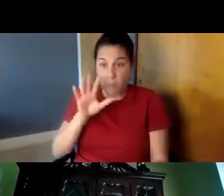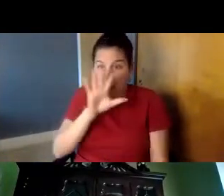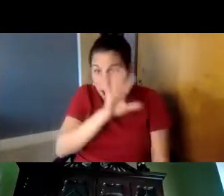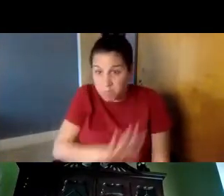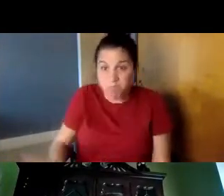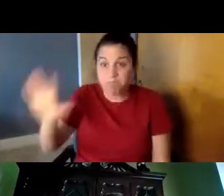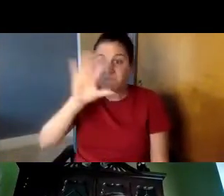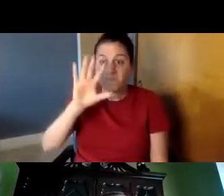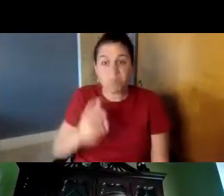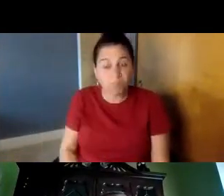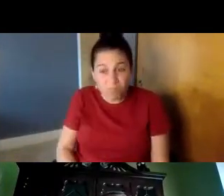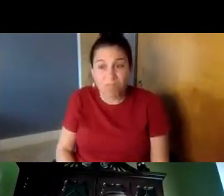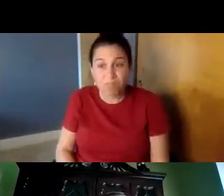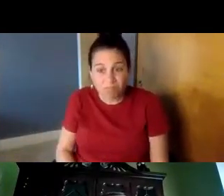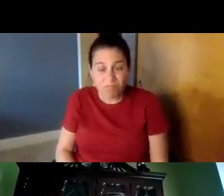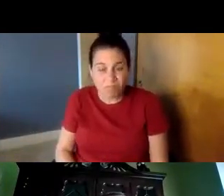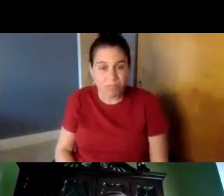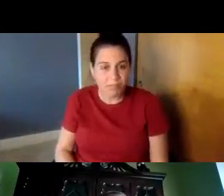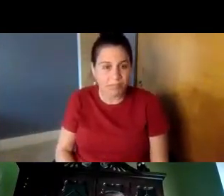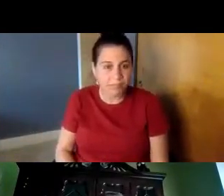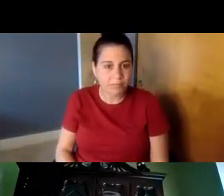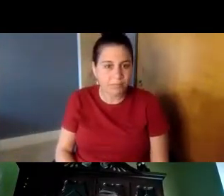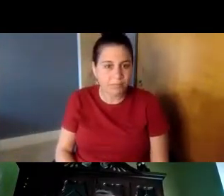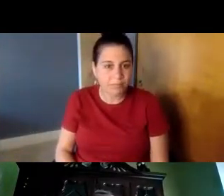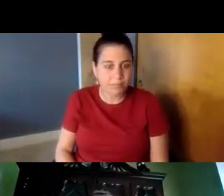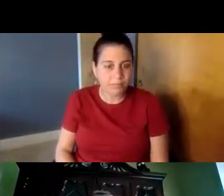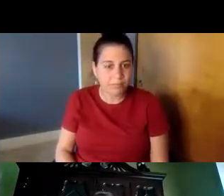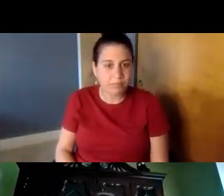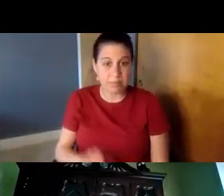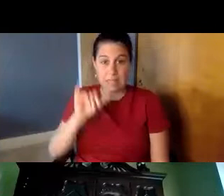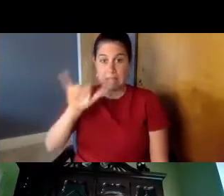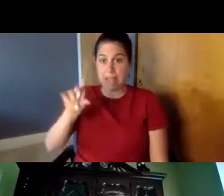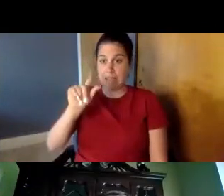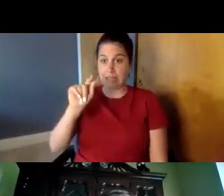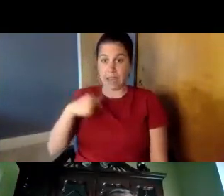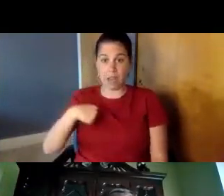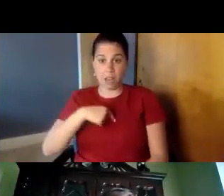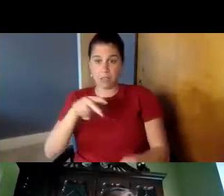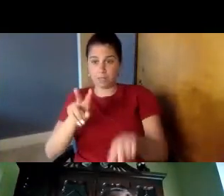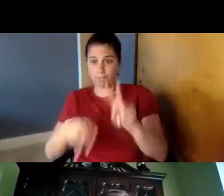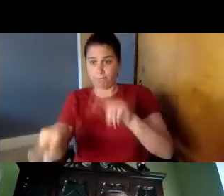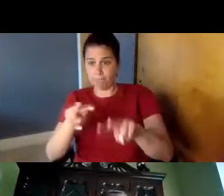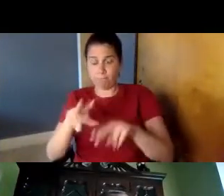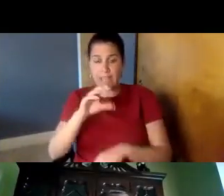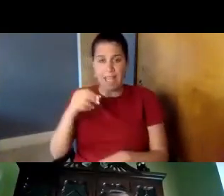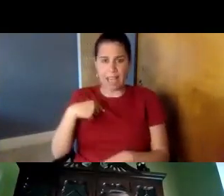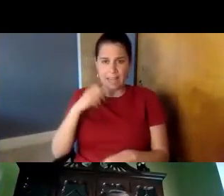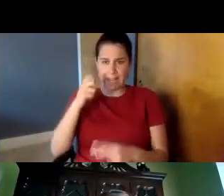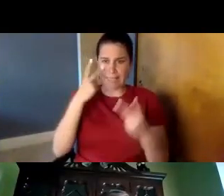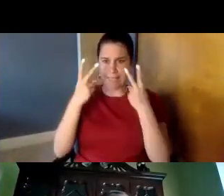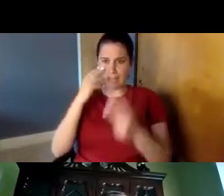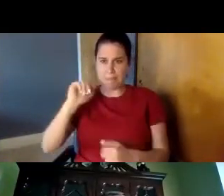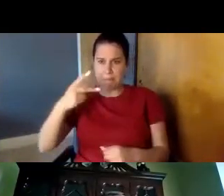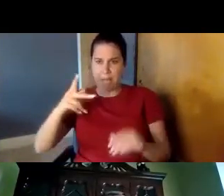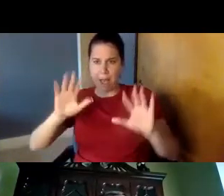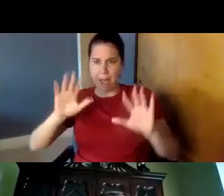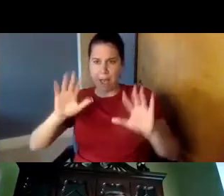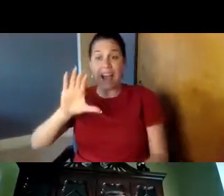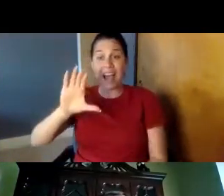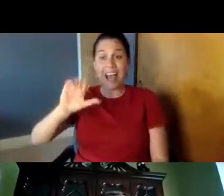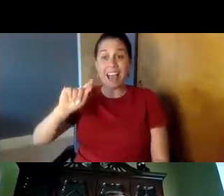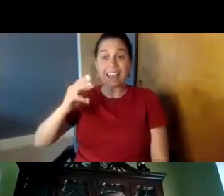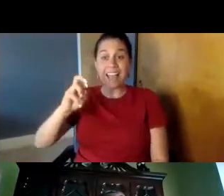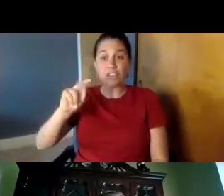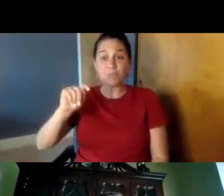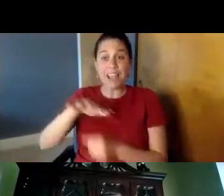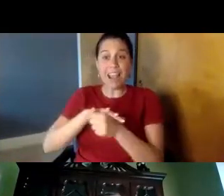of upstate New York. Based on these data and this mapping, we defined our catchment area as being 27